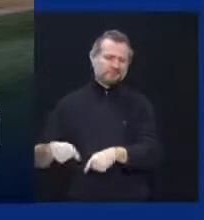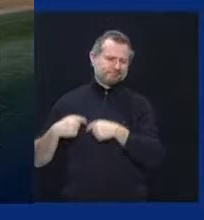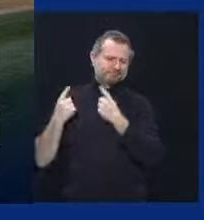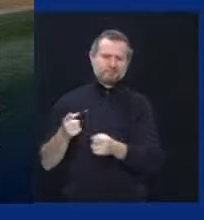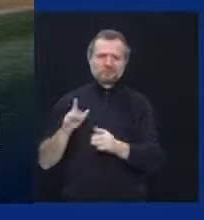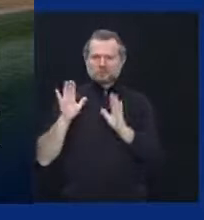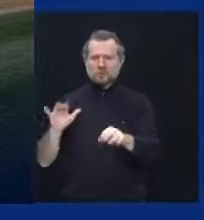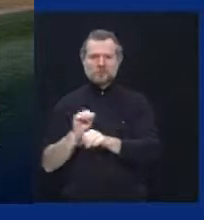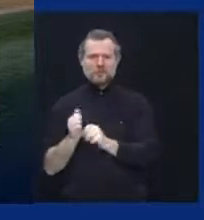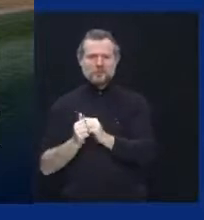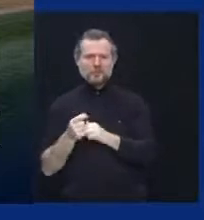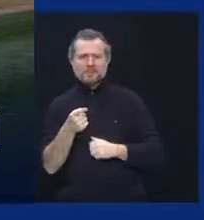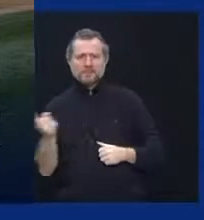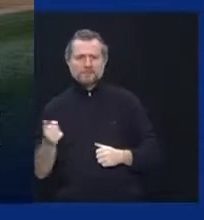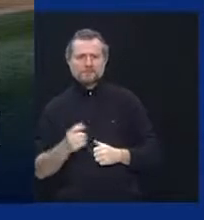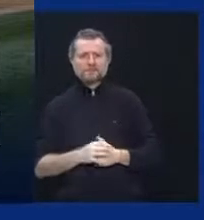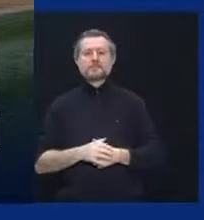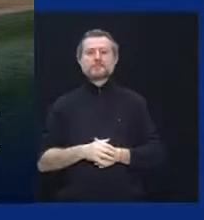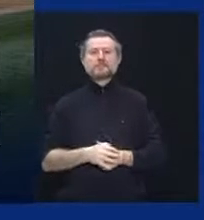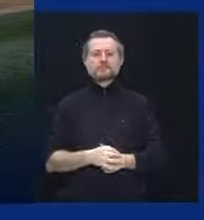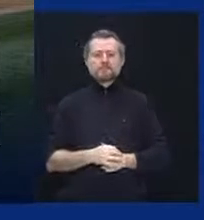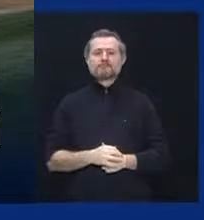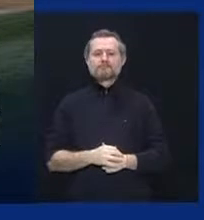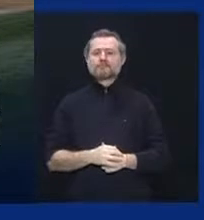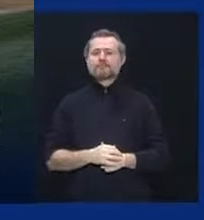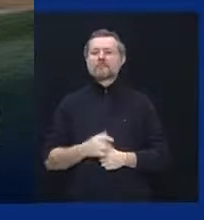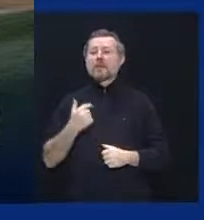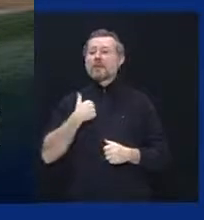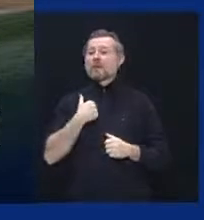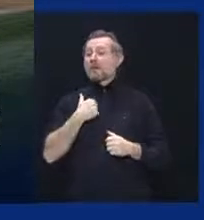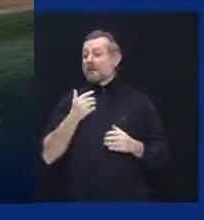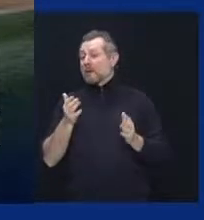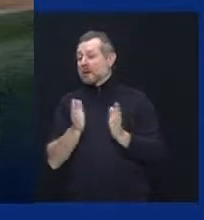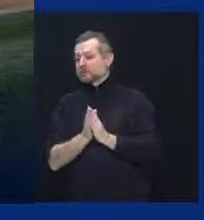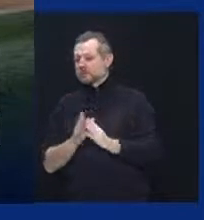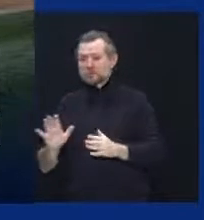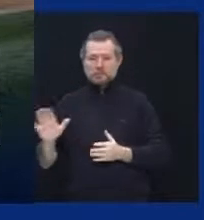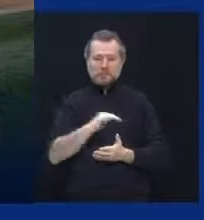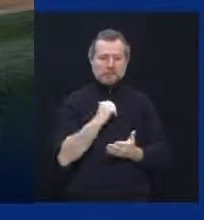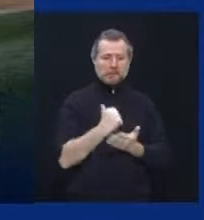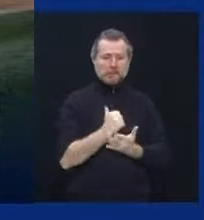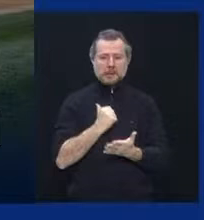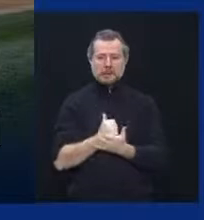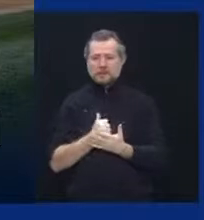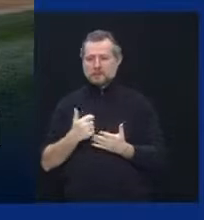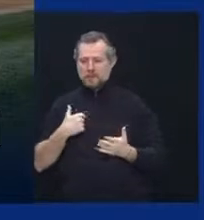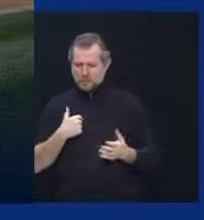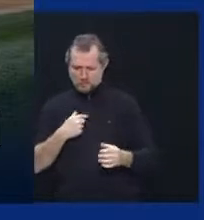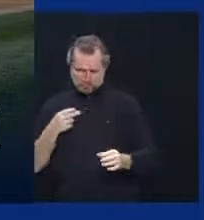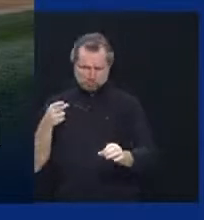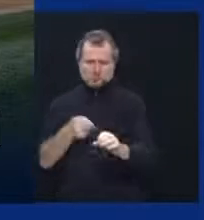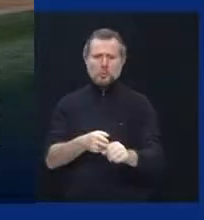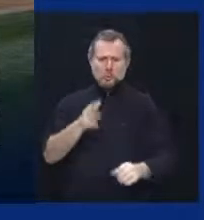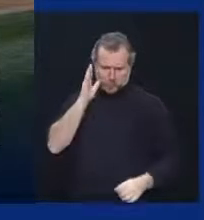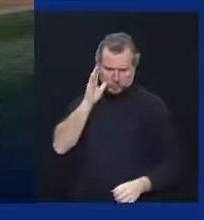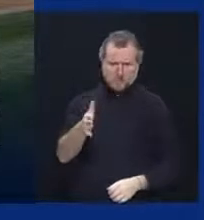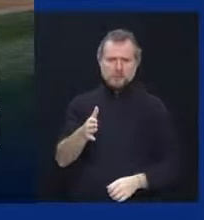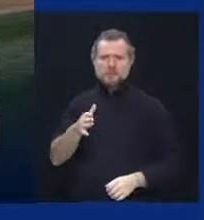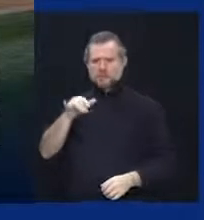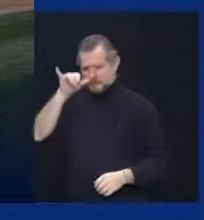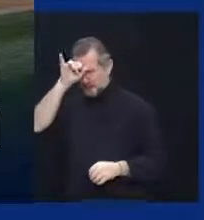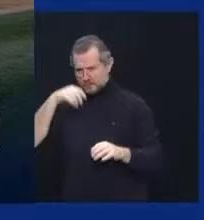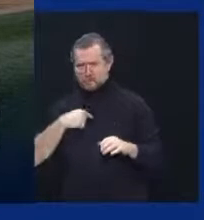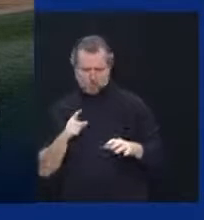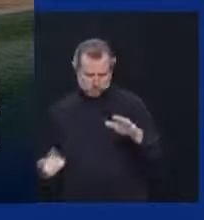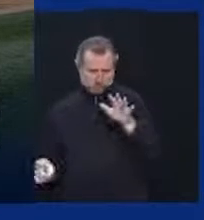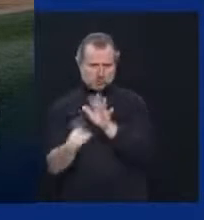job. And when I ask them to come out, I go out and I join them, and I'm going to join them at Yankee Stadium. I'm